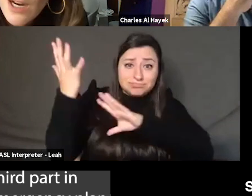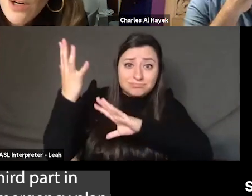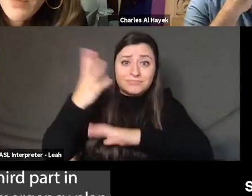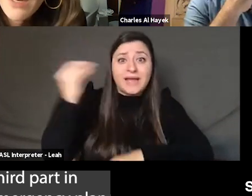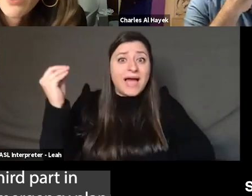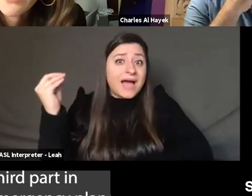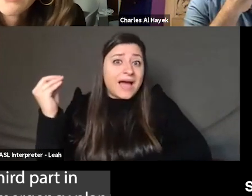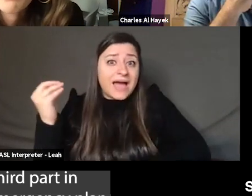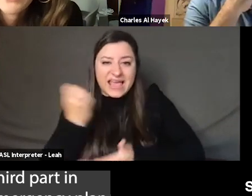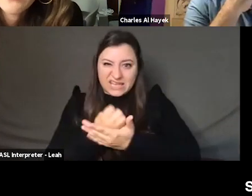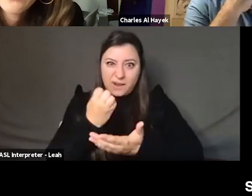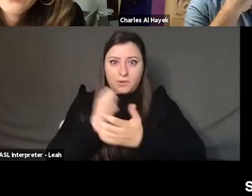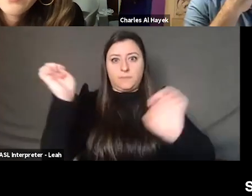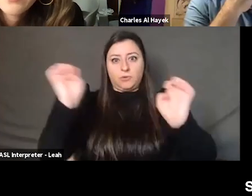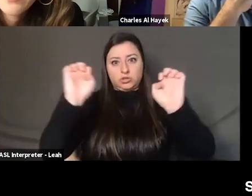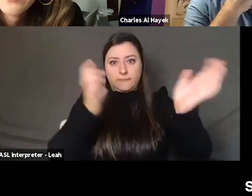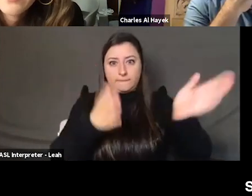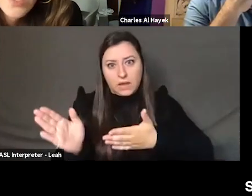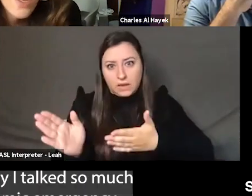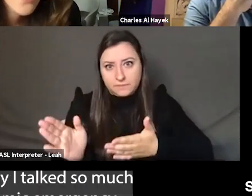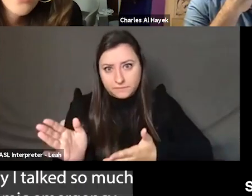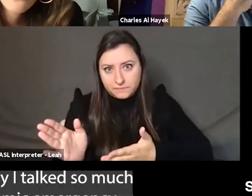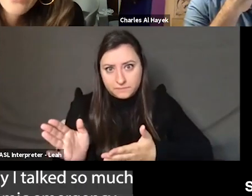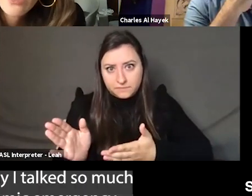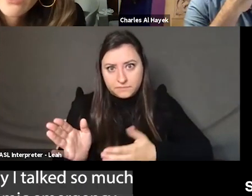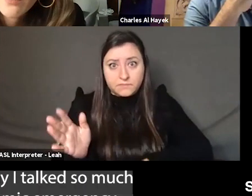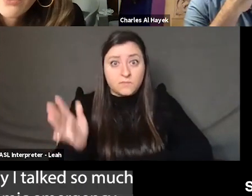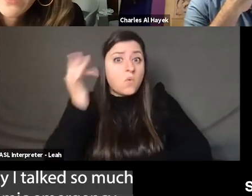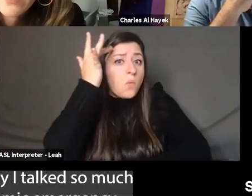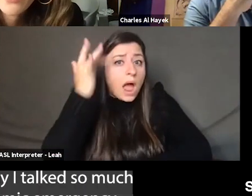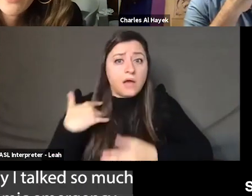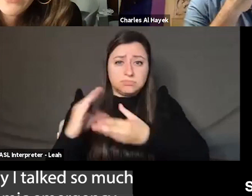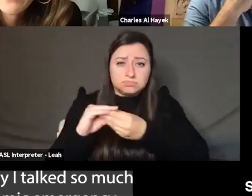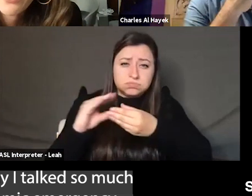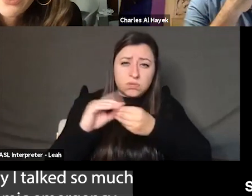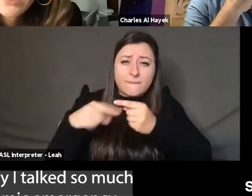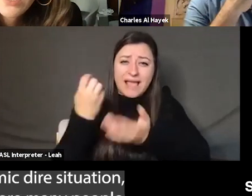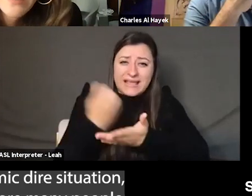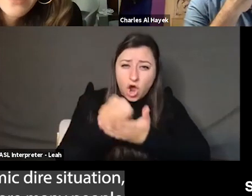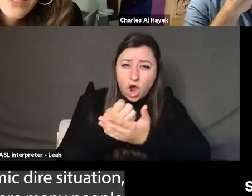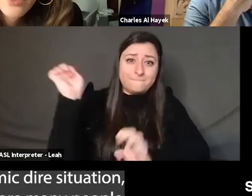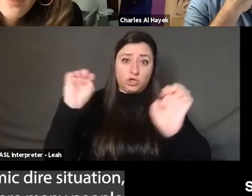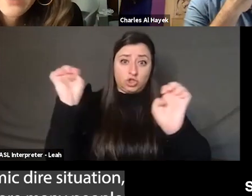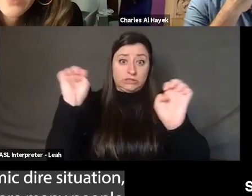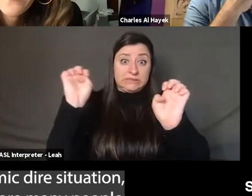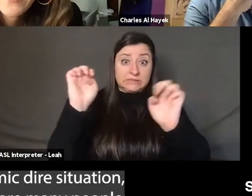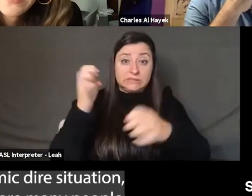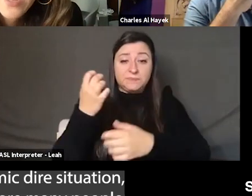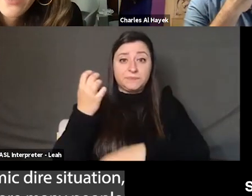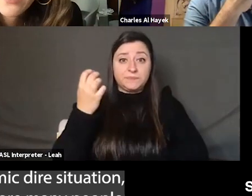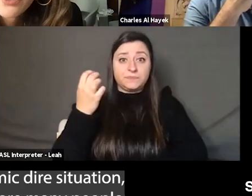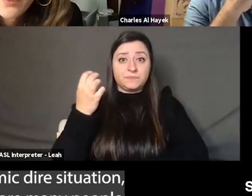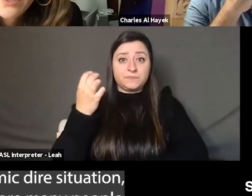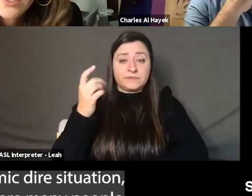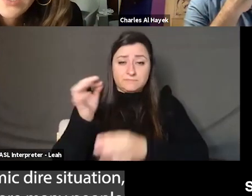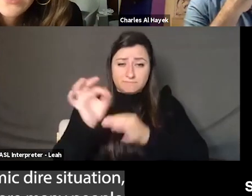an economic emergency plan. And the reason why I talked so much about the economic emergency, about the economic